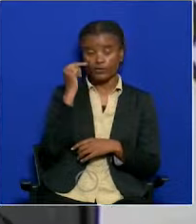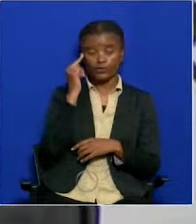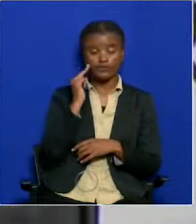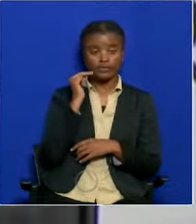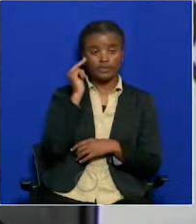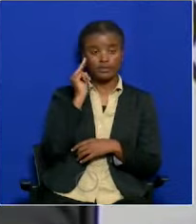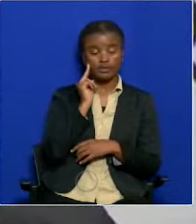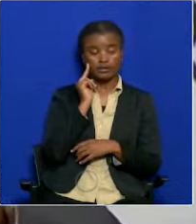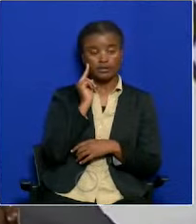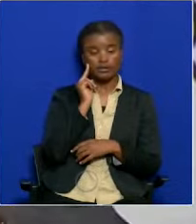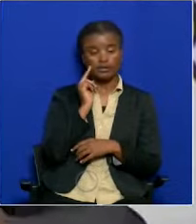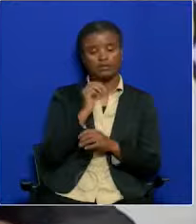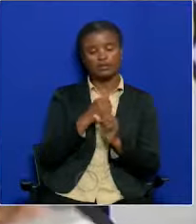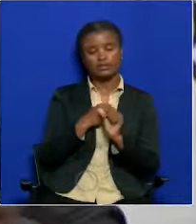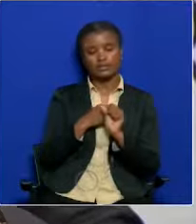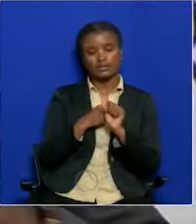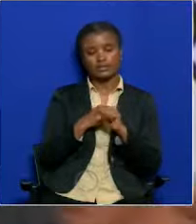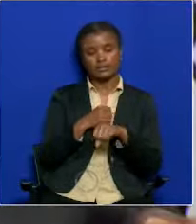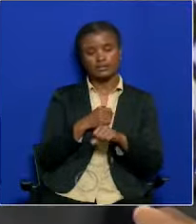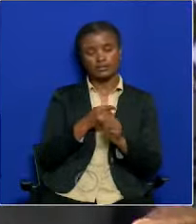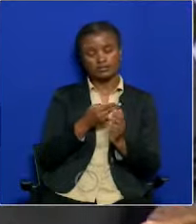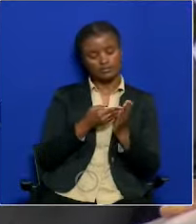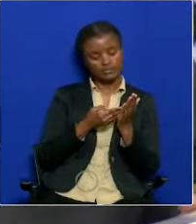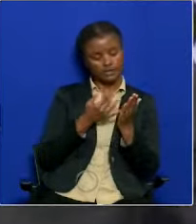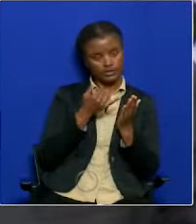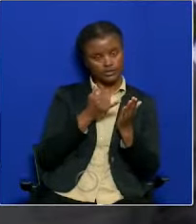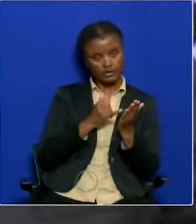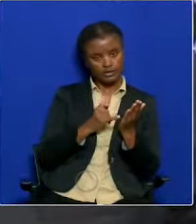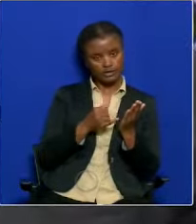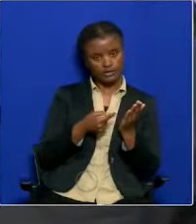Yes, let me check on my statement, please.